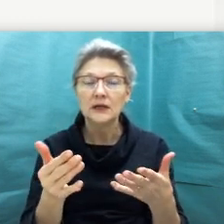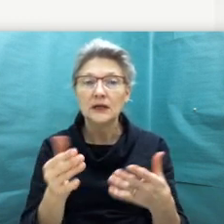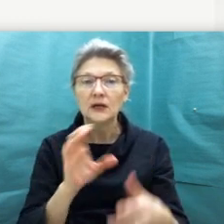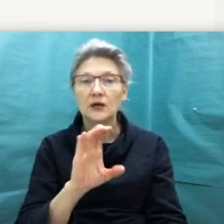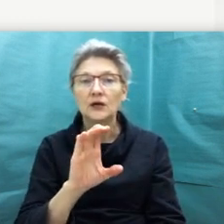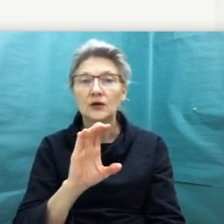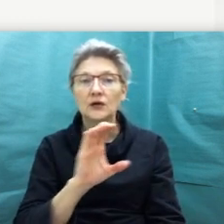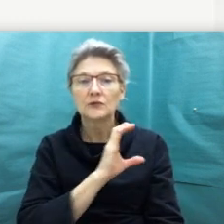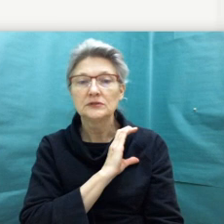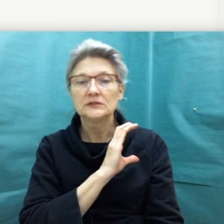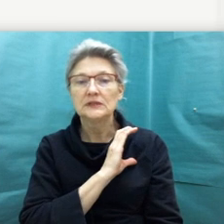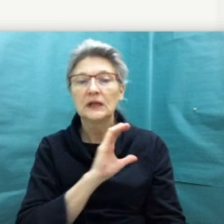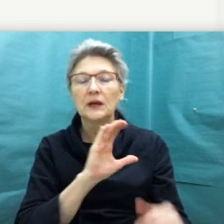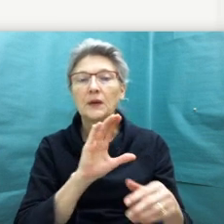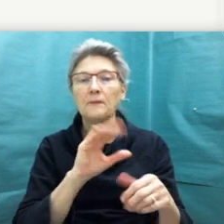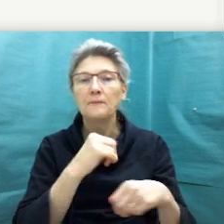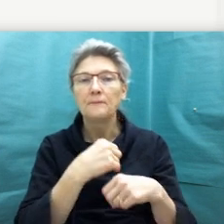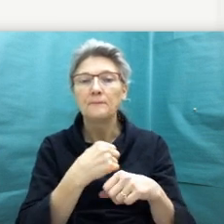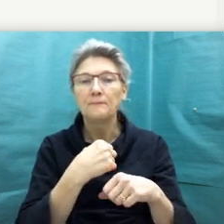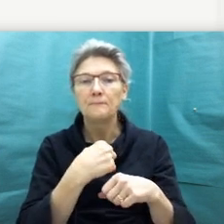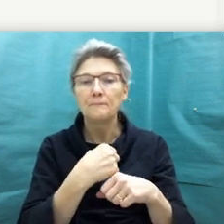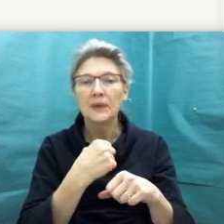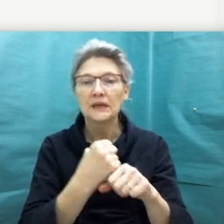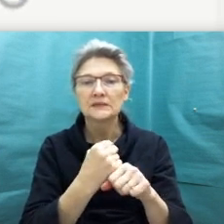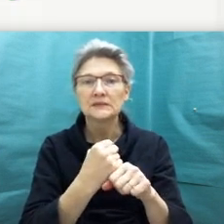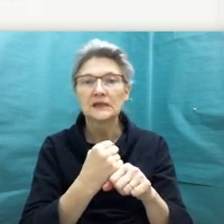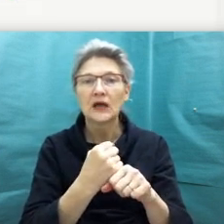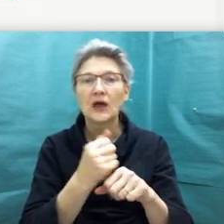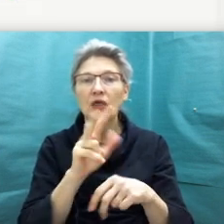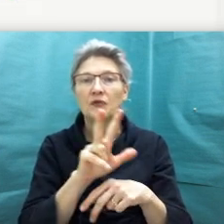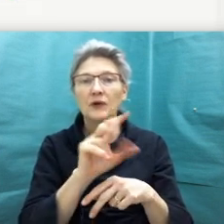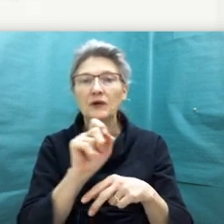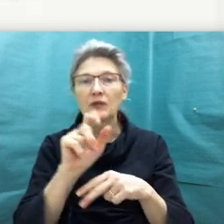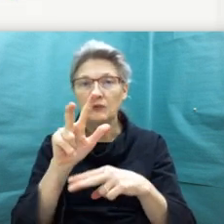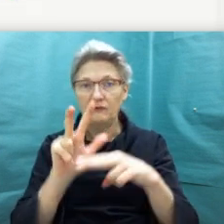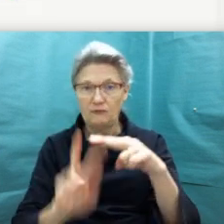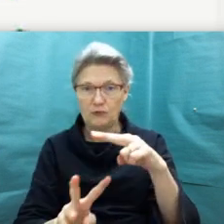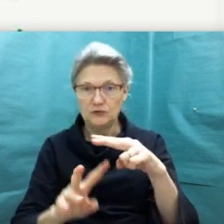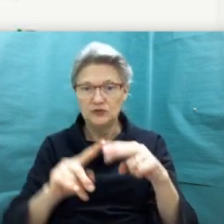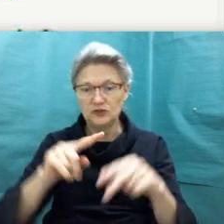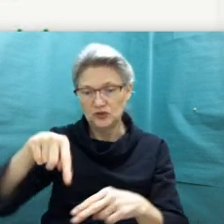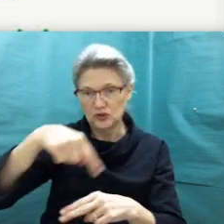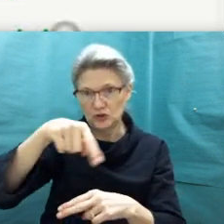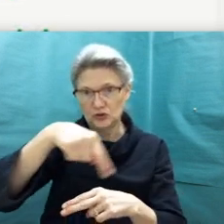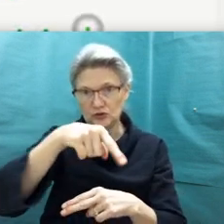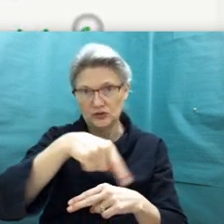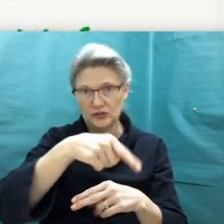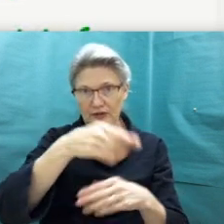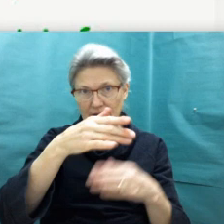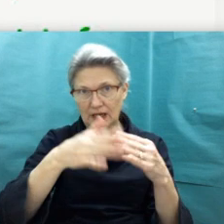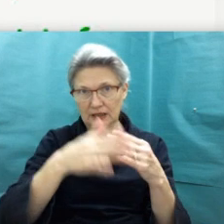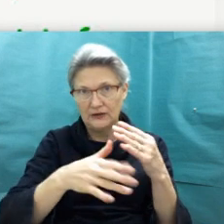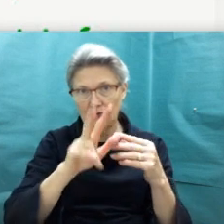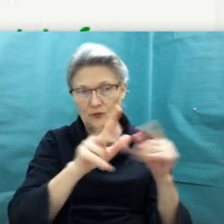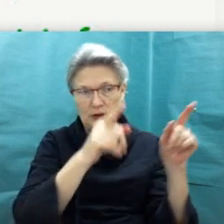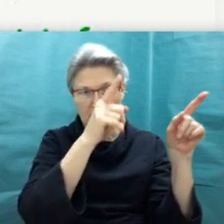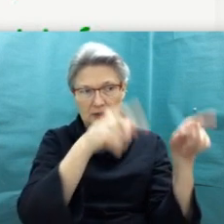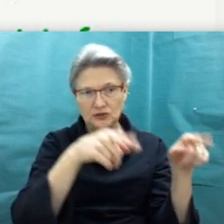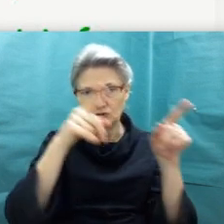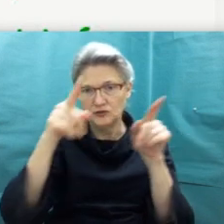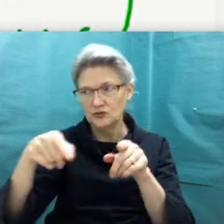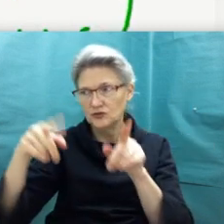Christina makes 3 3/4 turns at the end of 3